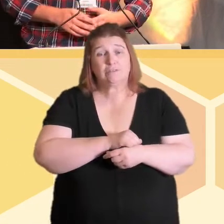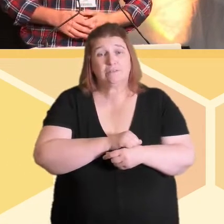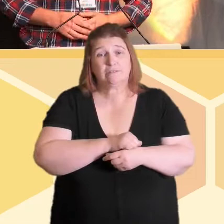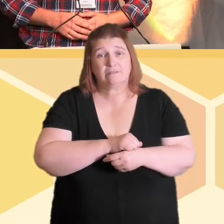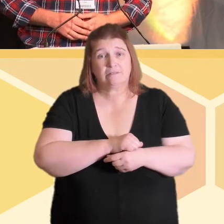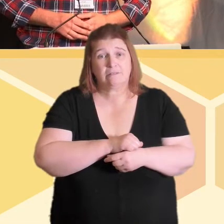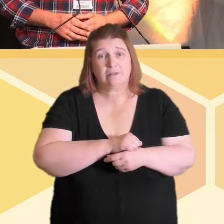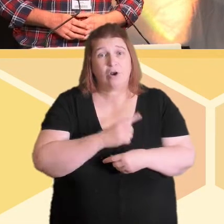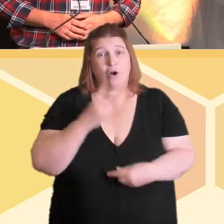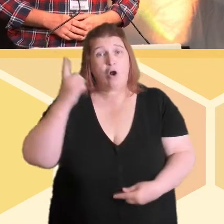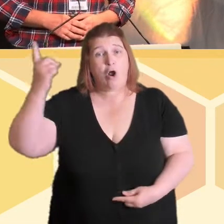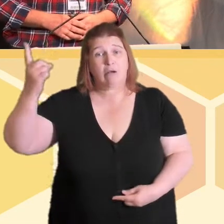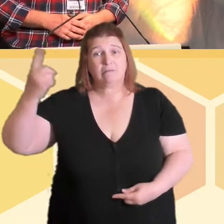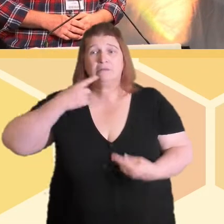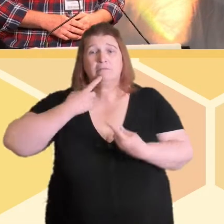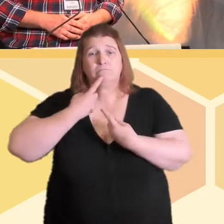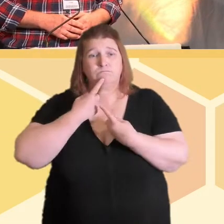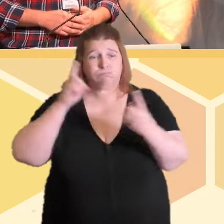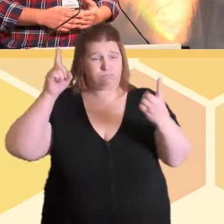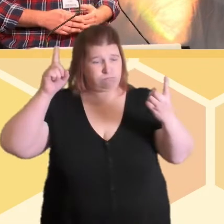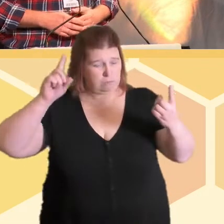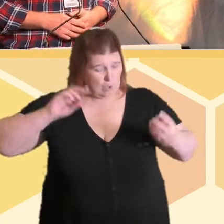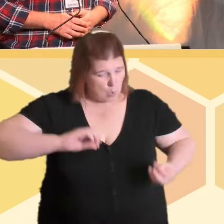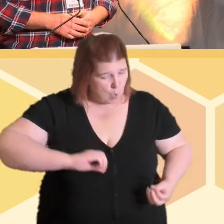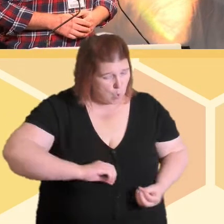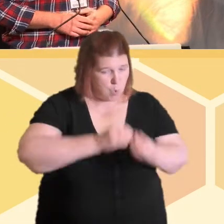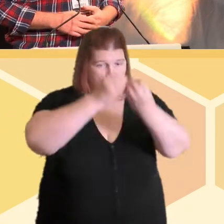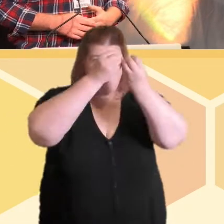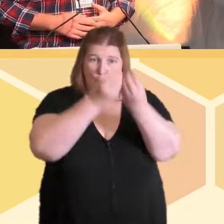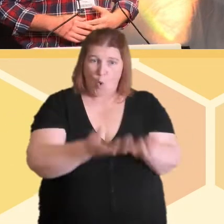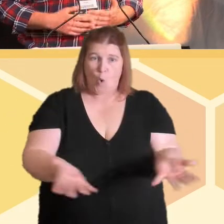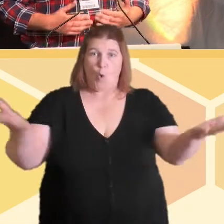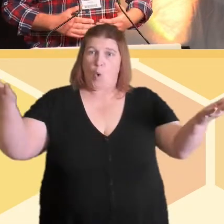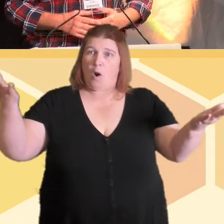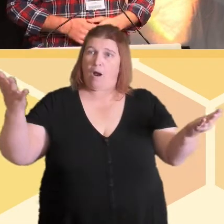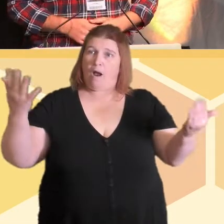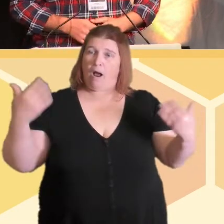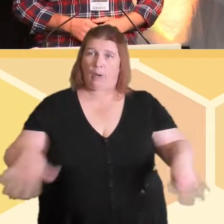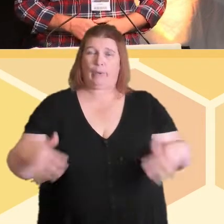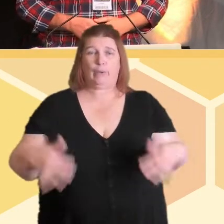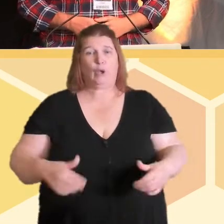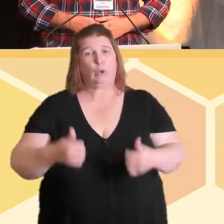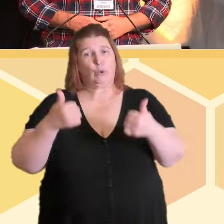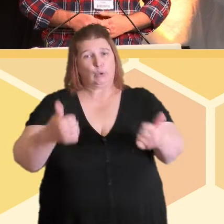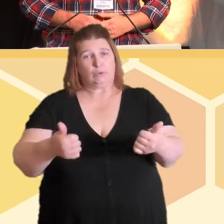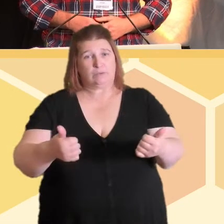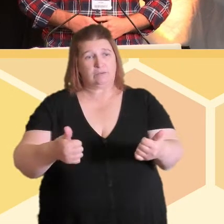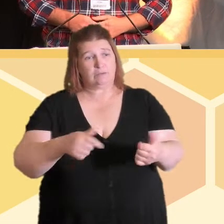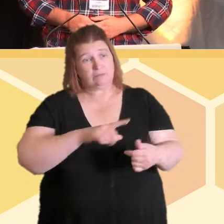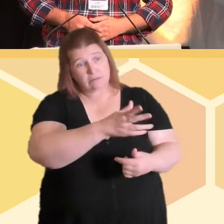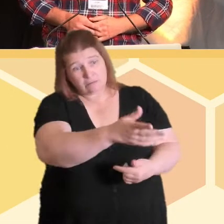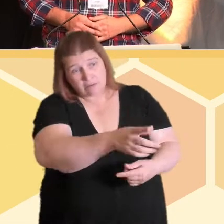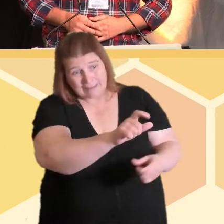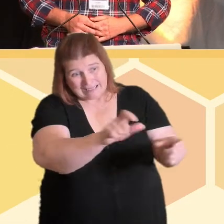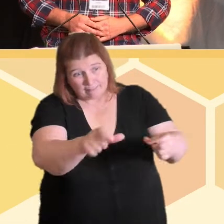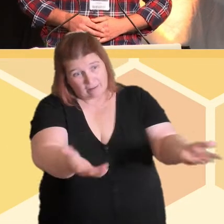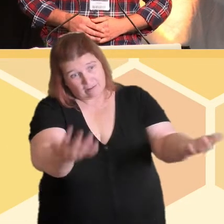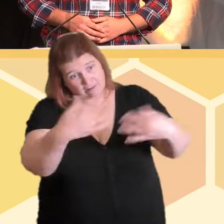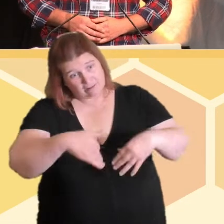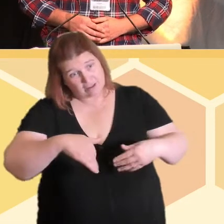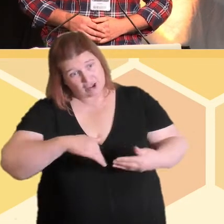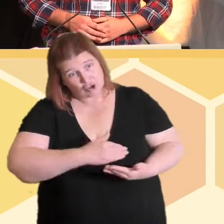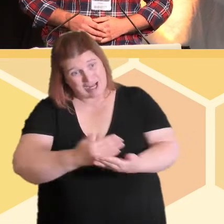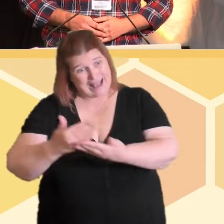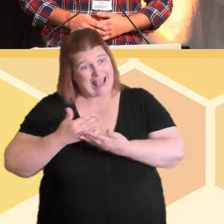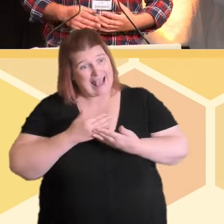spoke forth all creation, and seeing what was made was good, he invited his people to share in its